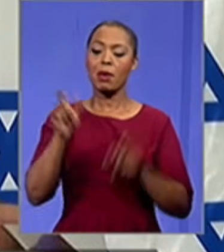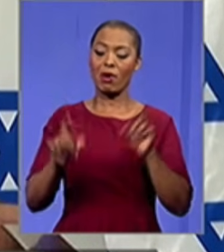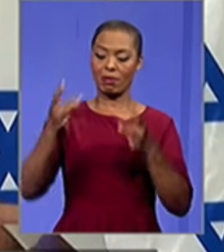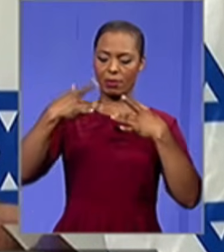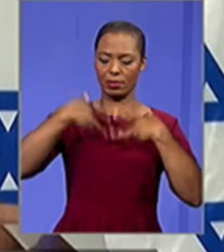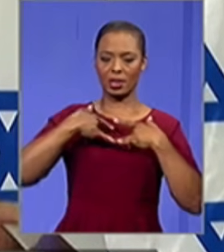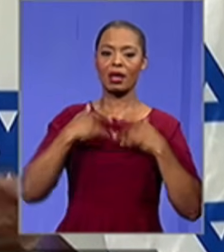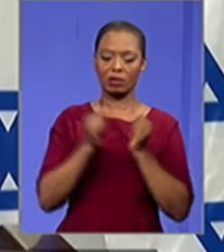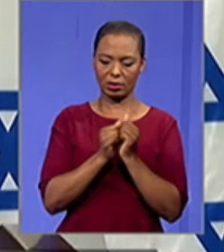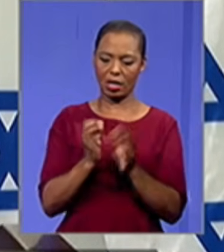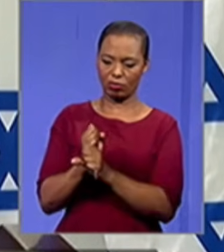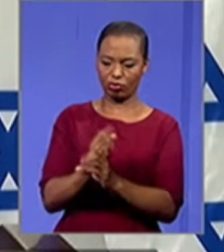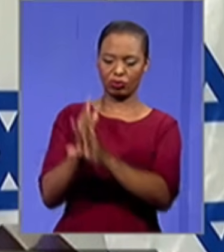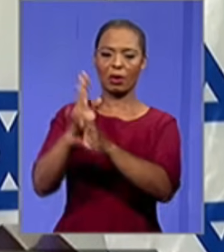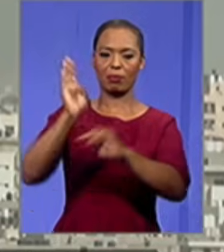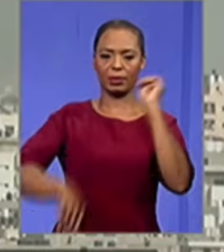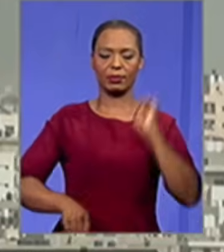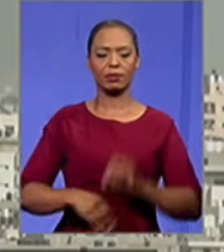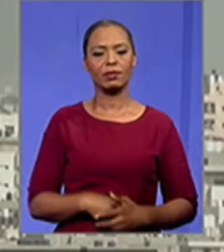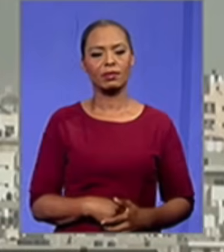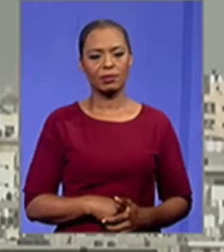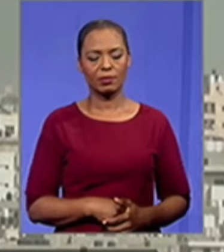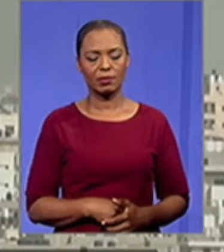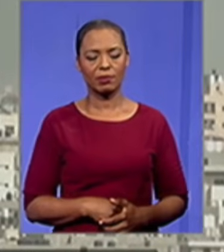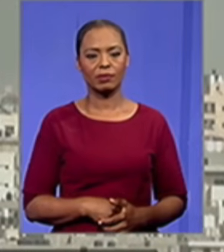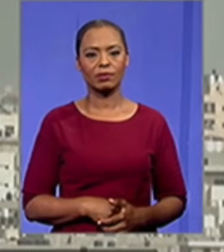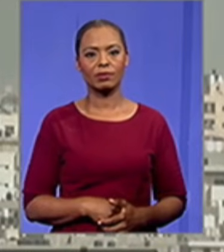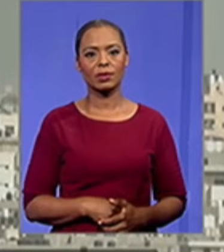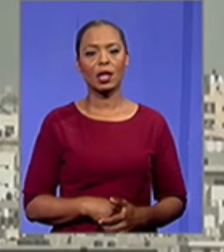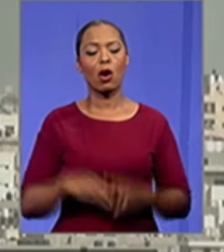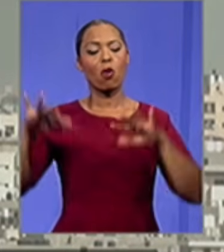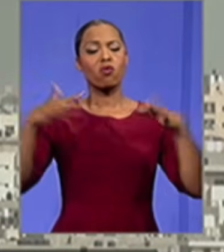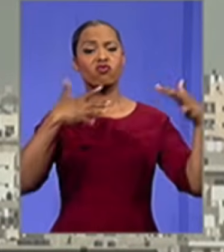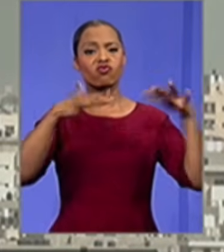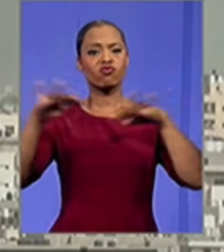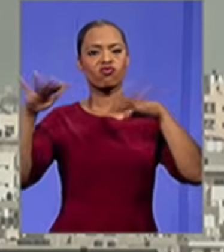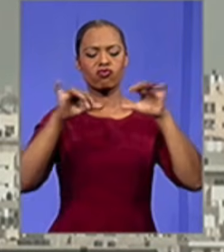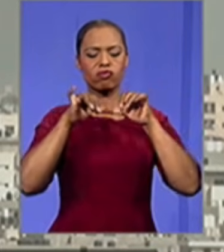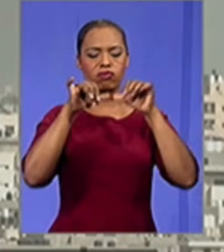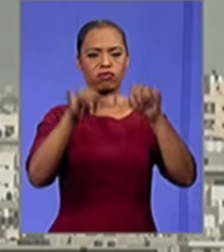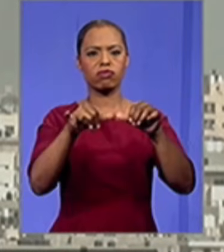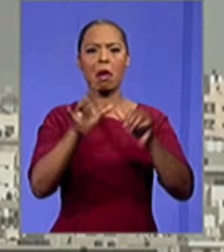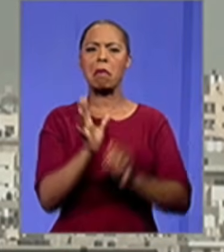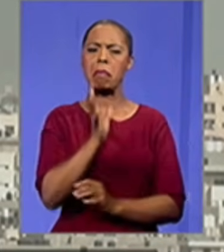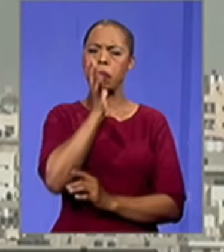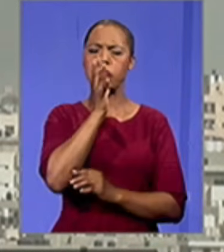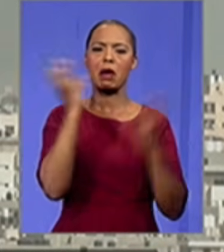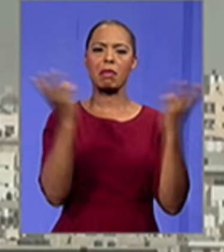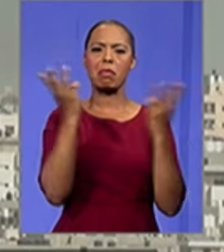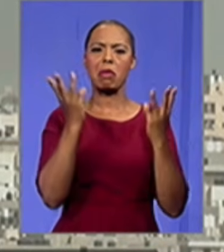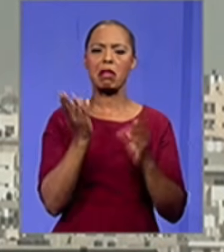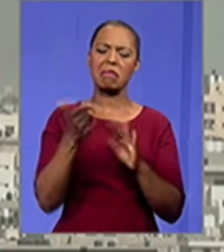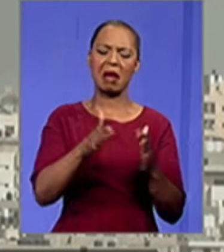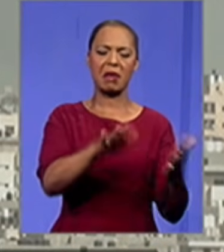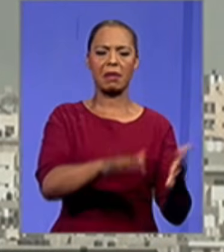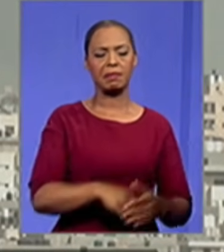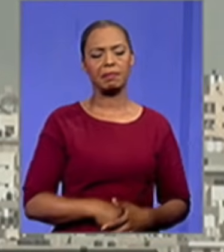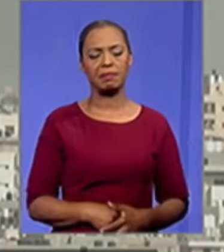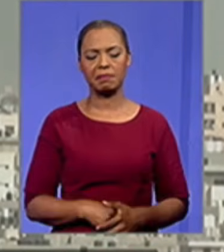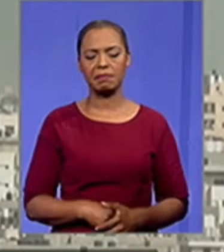paying the price. Ge ntwa le gare e tšwela pele go šetše go lobile maphelo a badudi ba go feta diketekete.